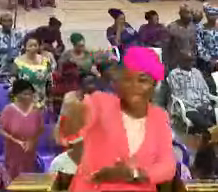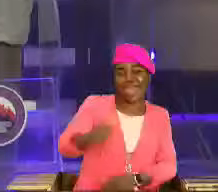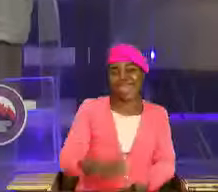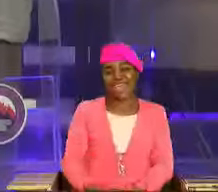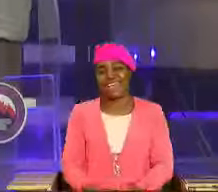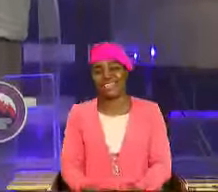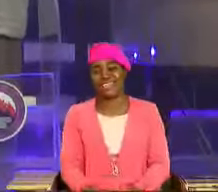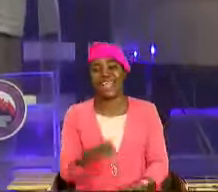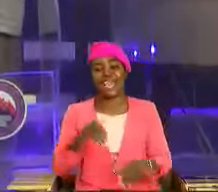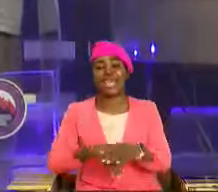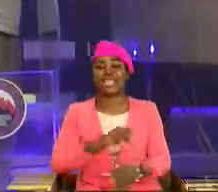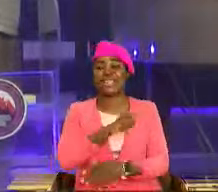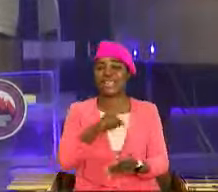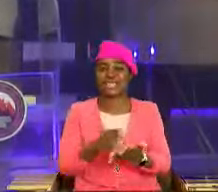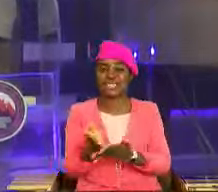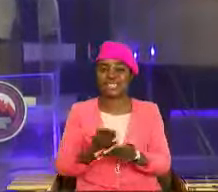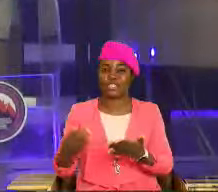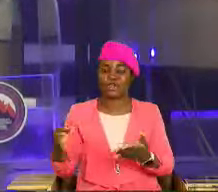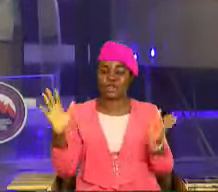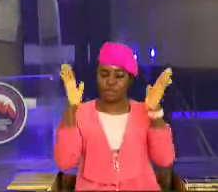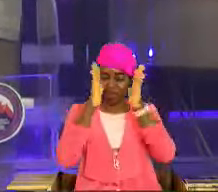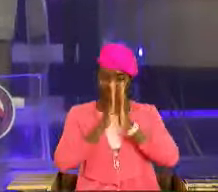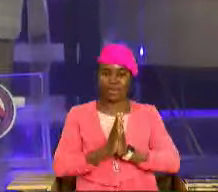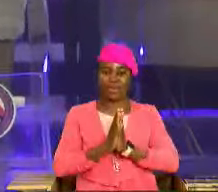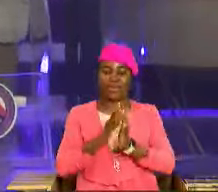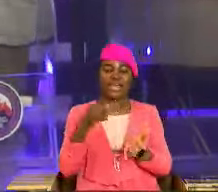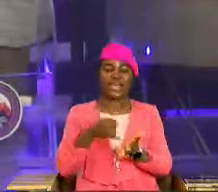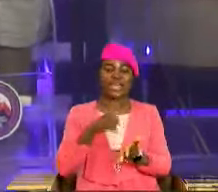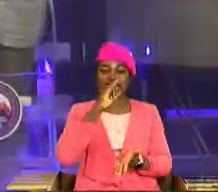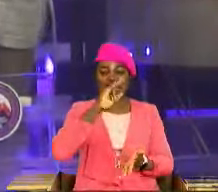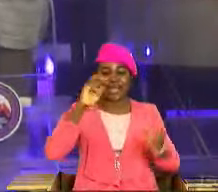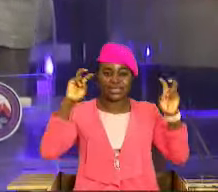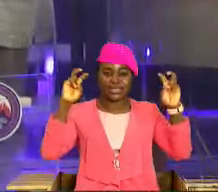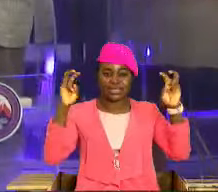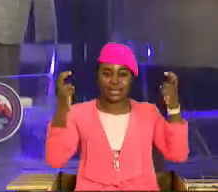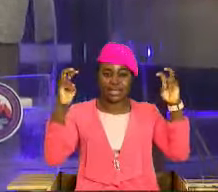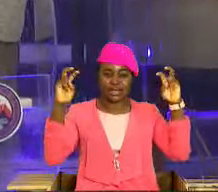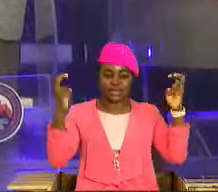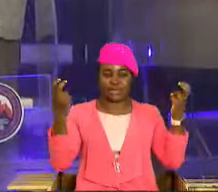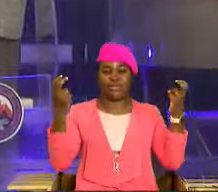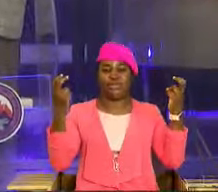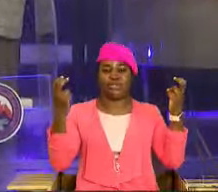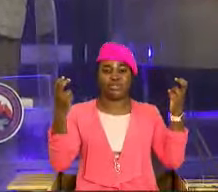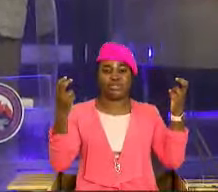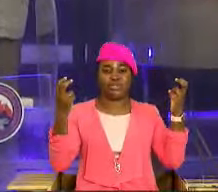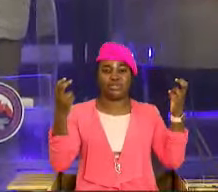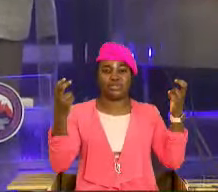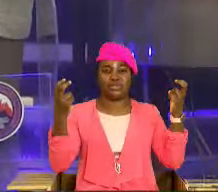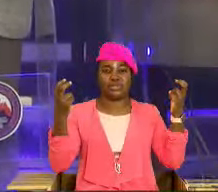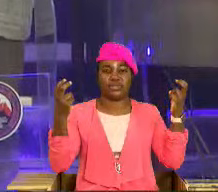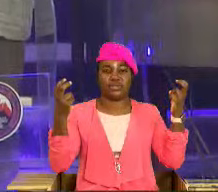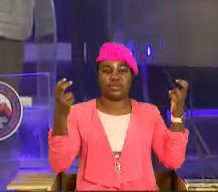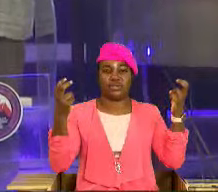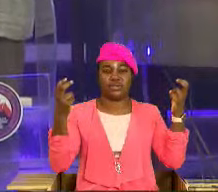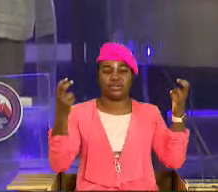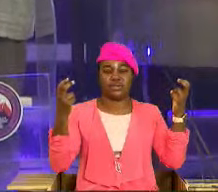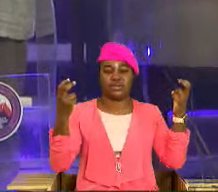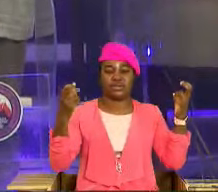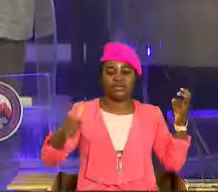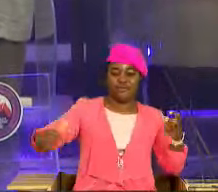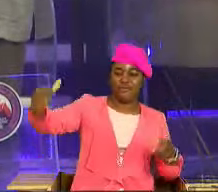of prayers it is titled revoking evil